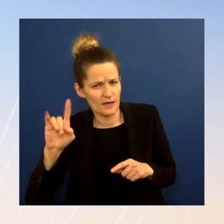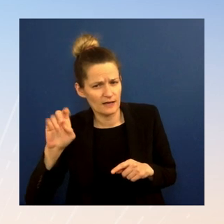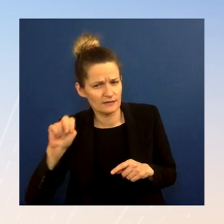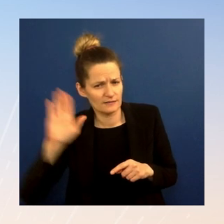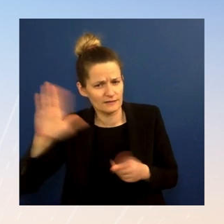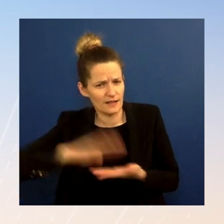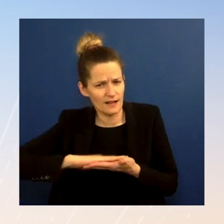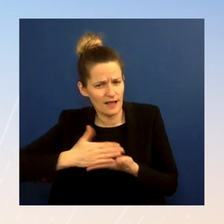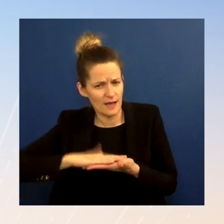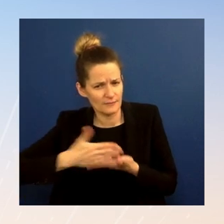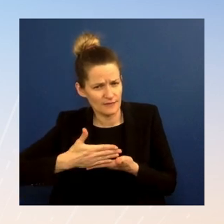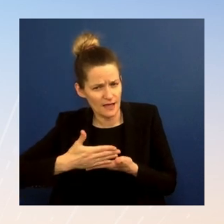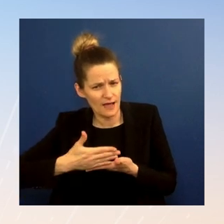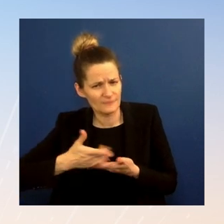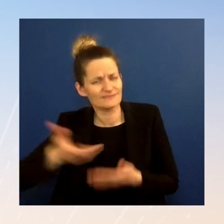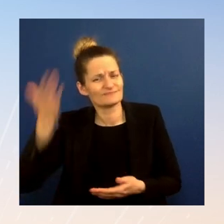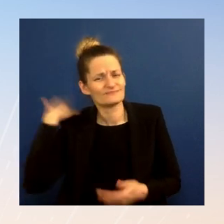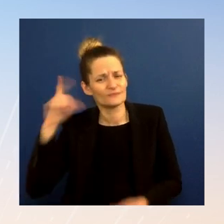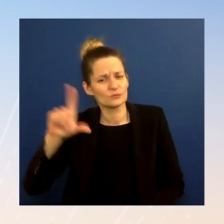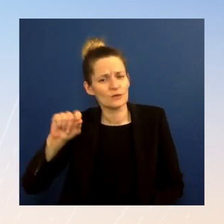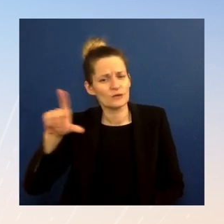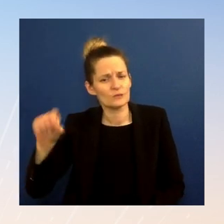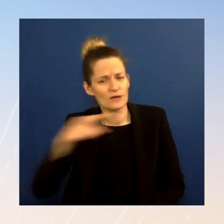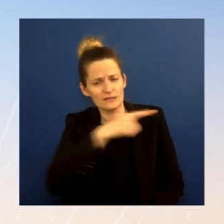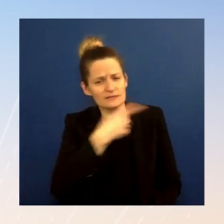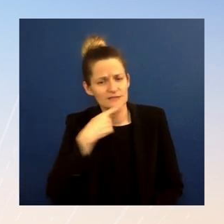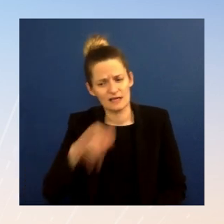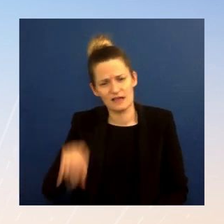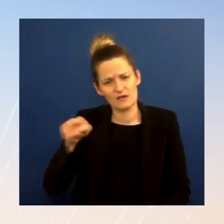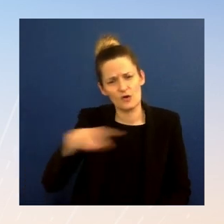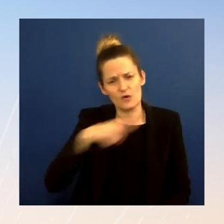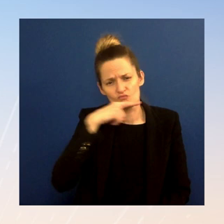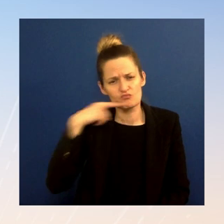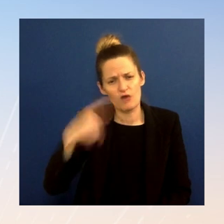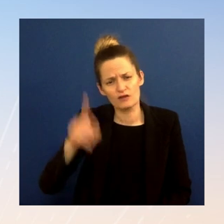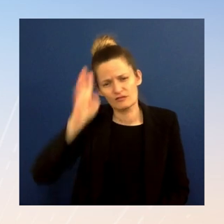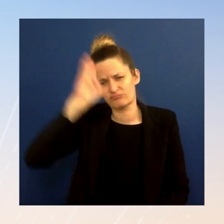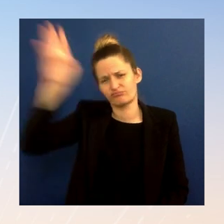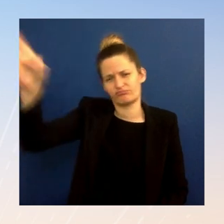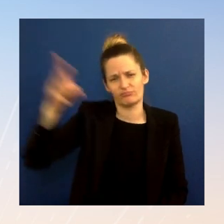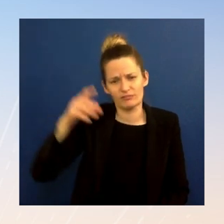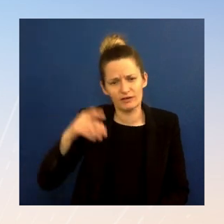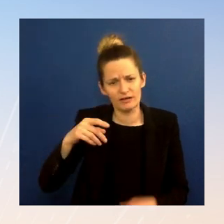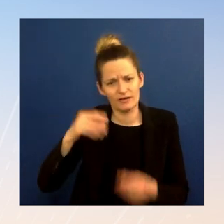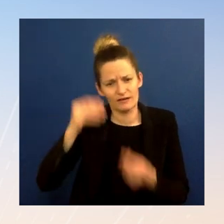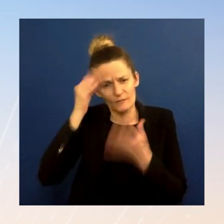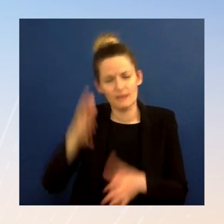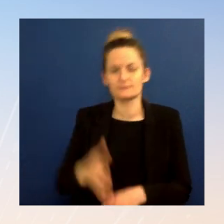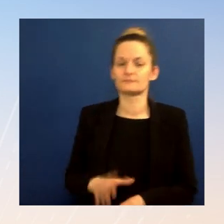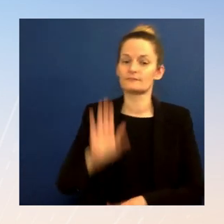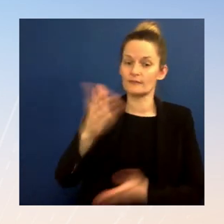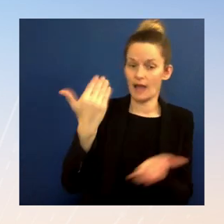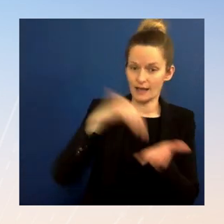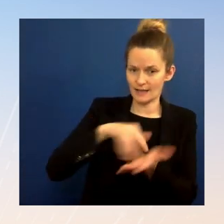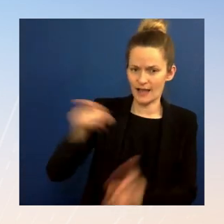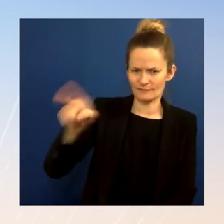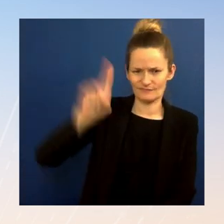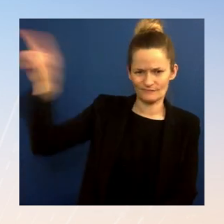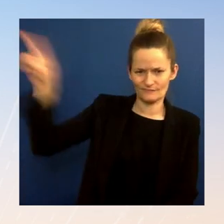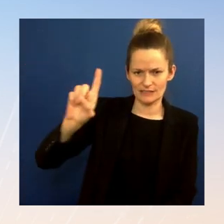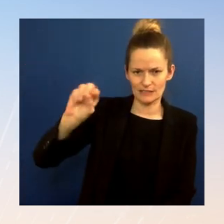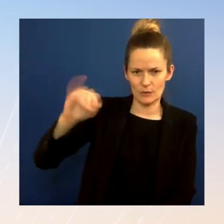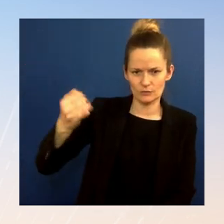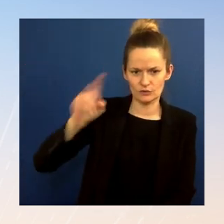assessment? Again, I'd point you to the Department of Justice and Hunter Biden's representatives. I'm a spokesperson for the United States. He doesn't work for the United States. Go